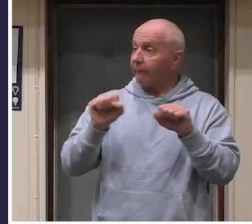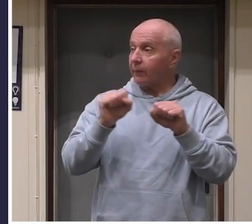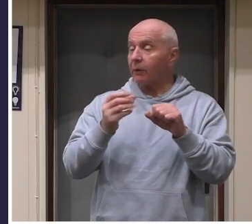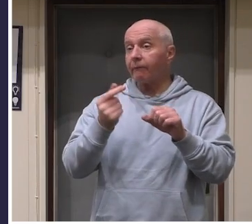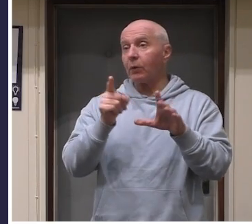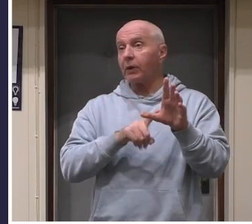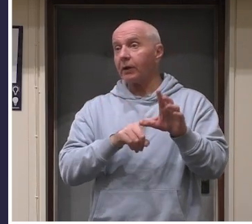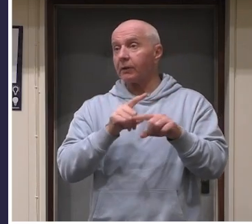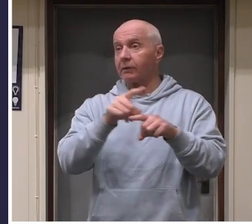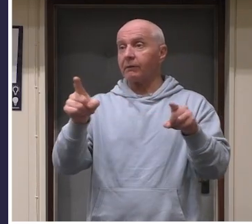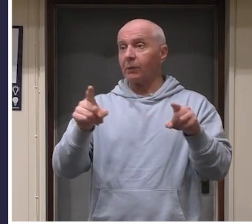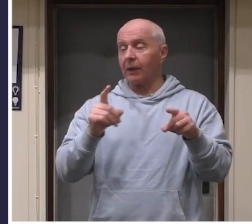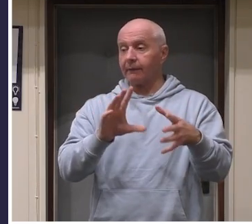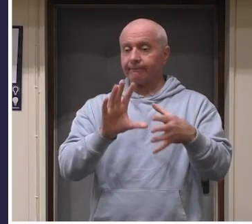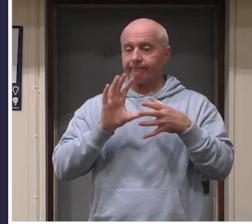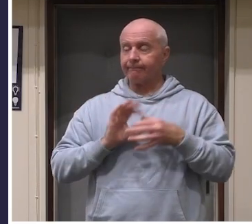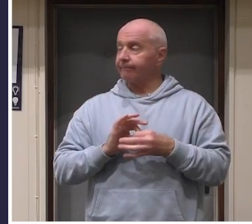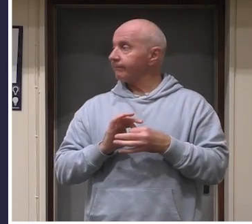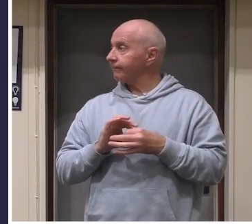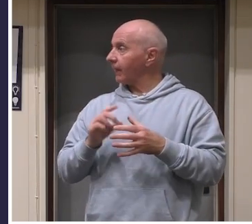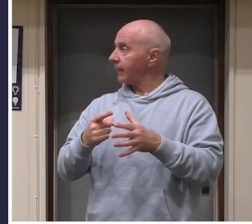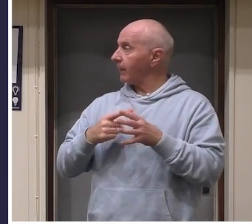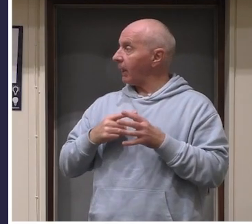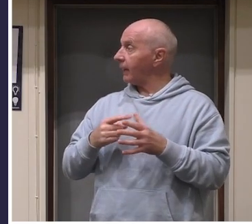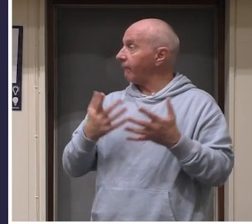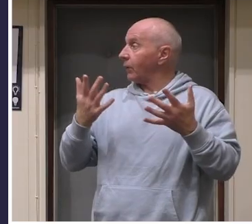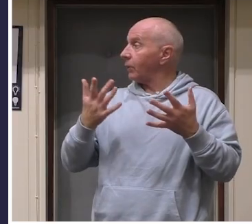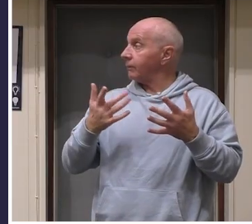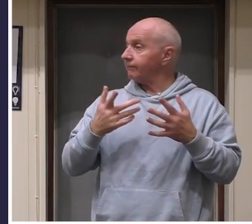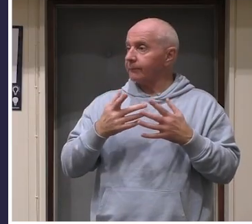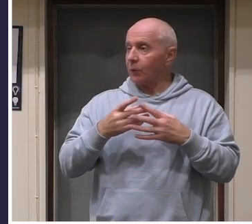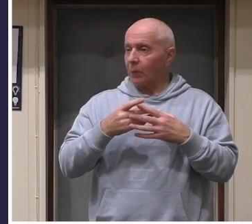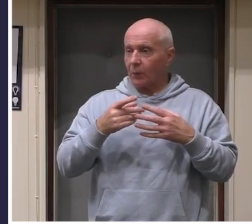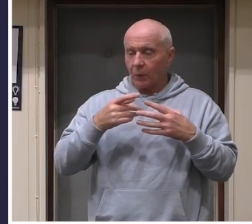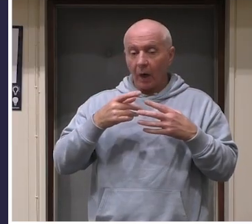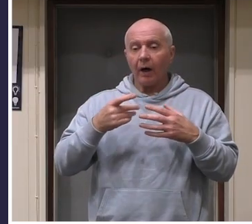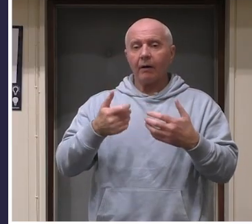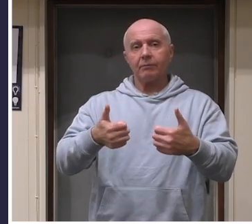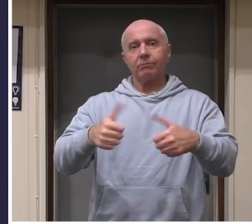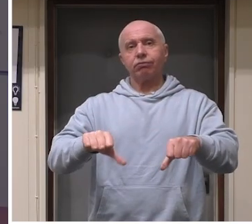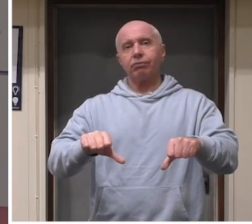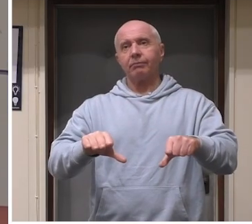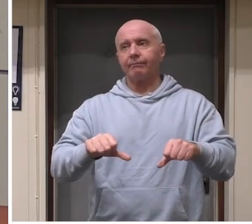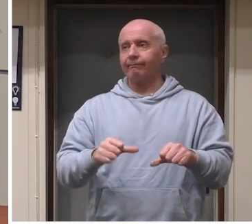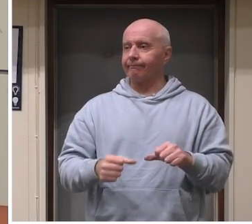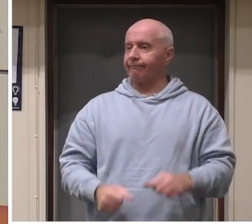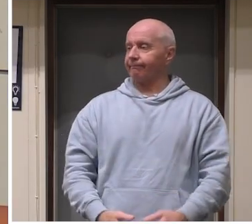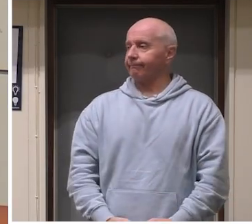and you'll be able to get there and apply for solving these very important problems in physics. Thank you.